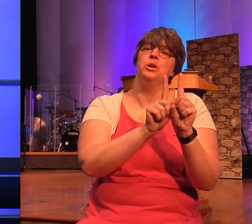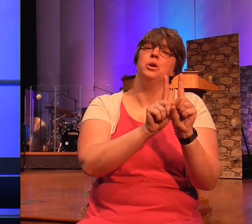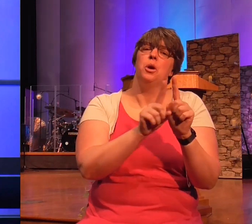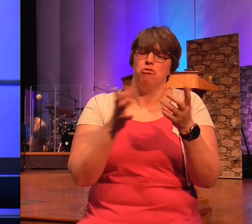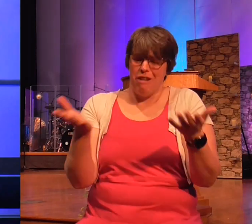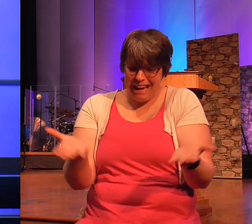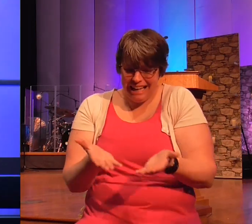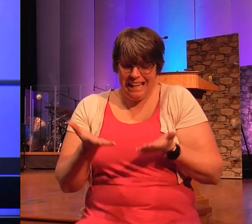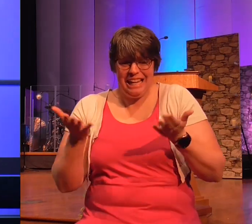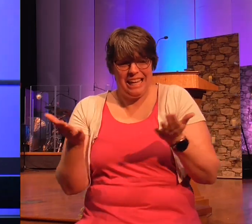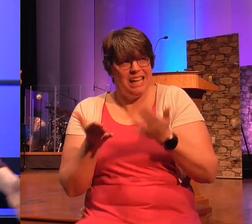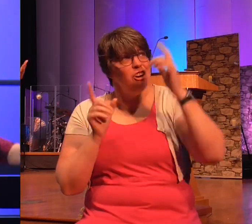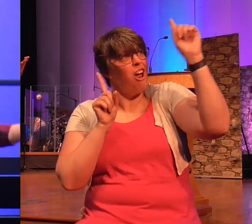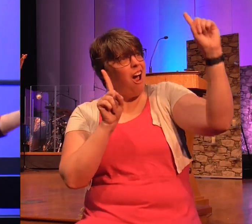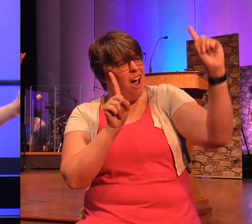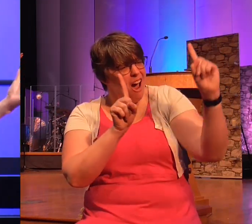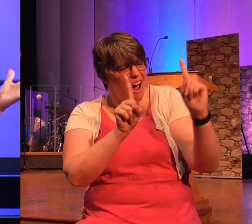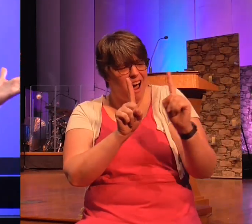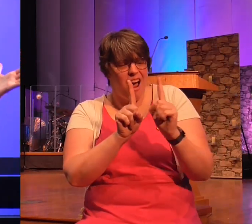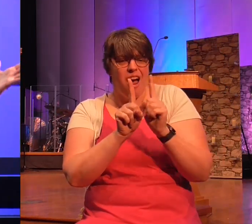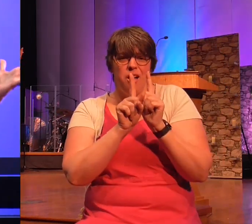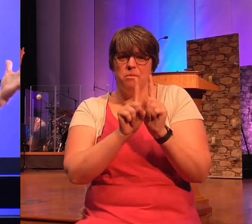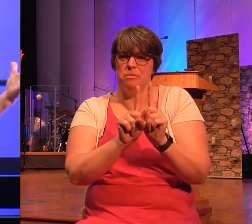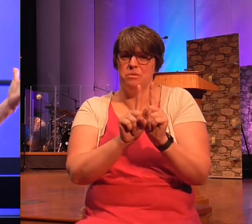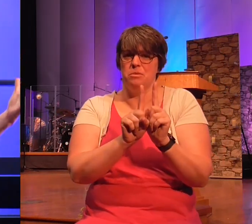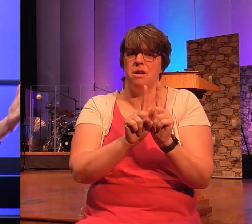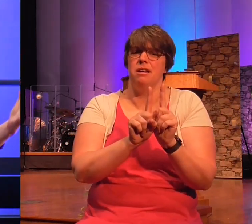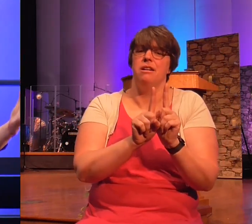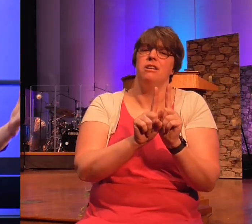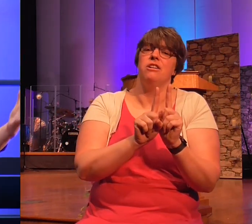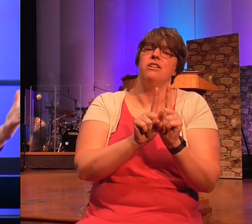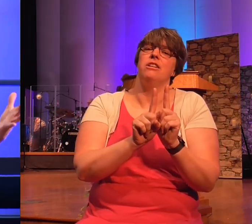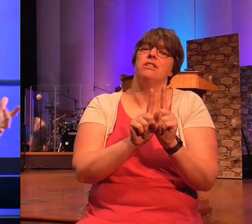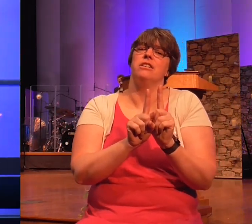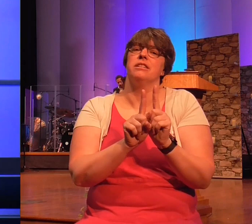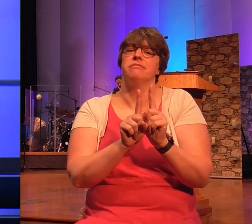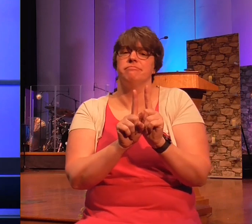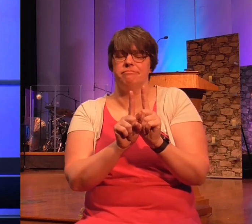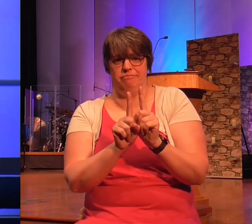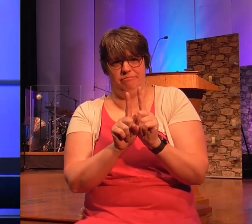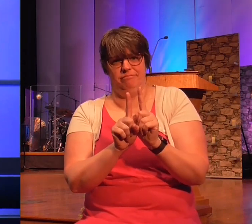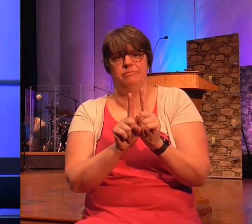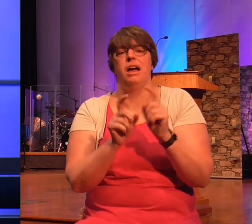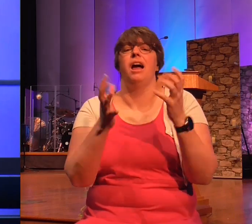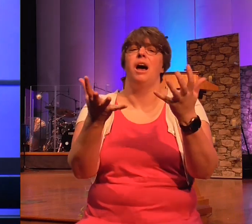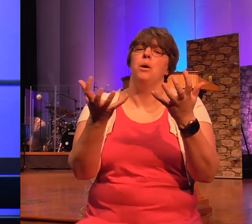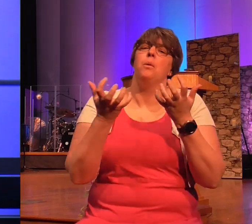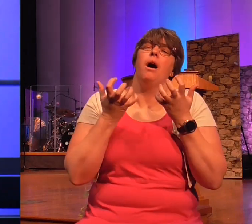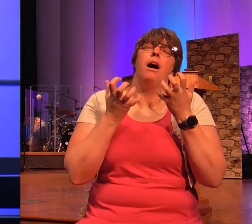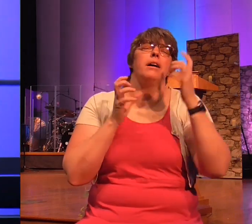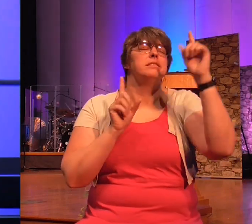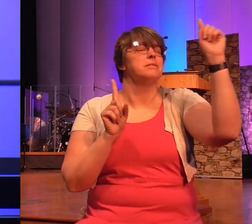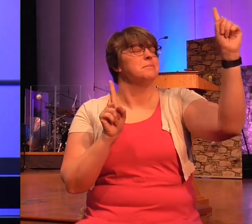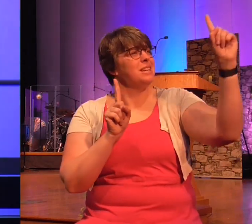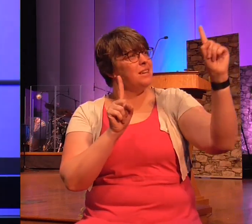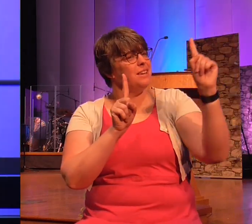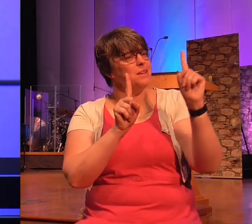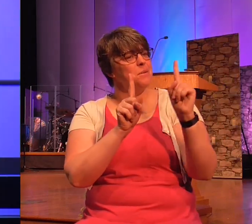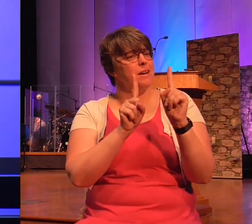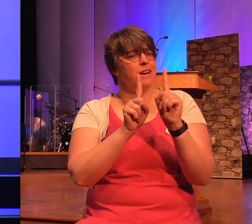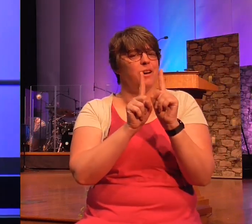Right here I am where you are, God. I wanna be where